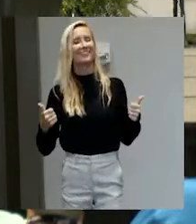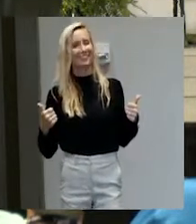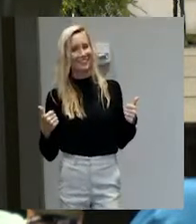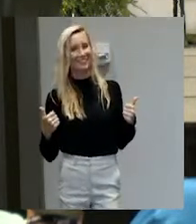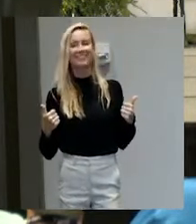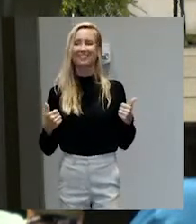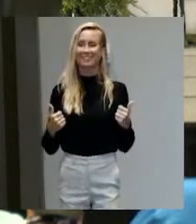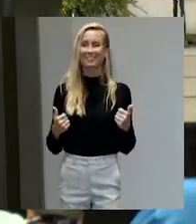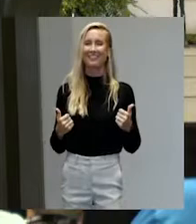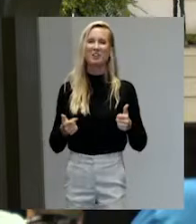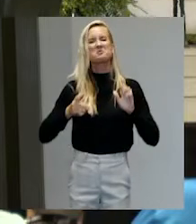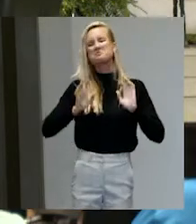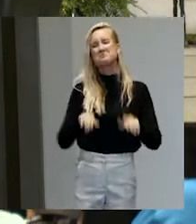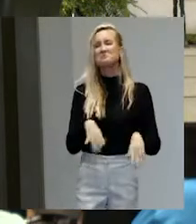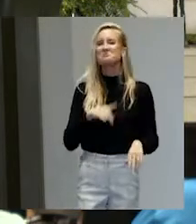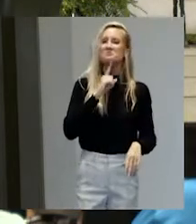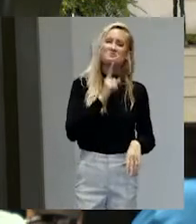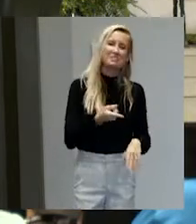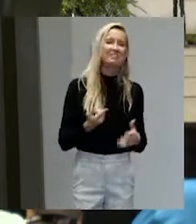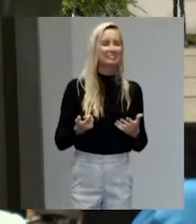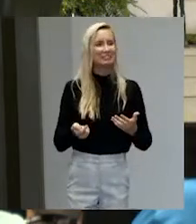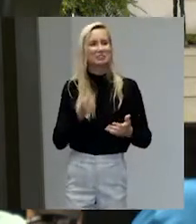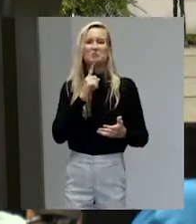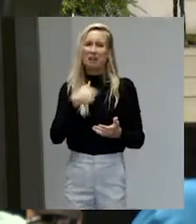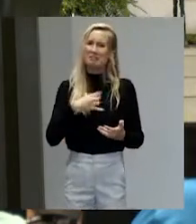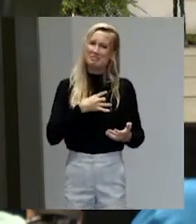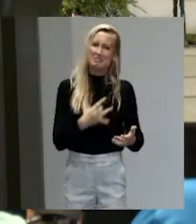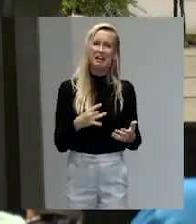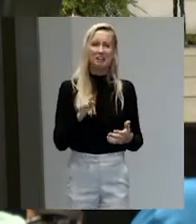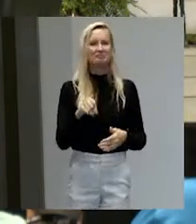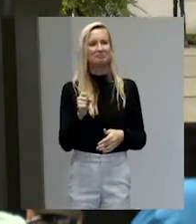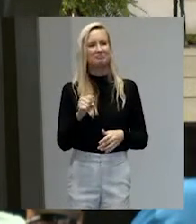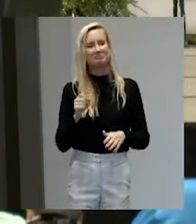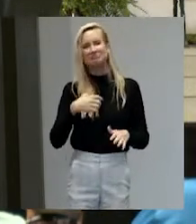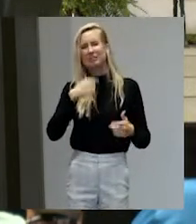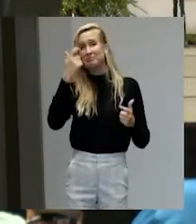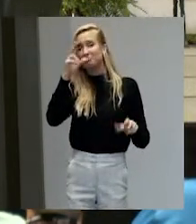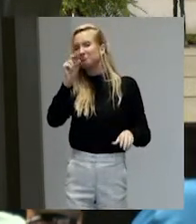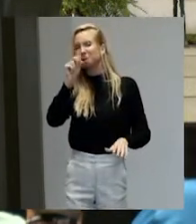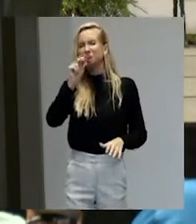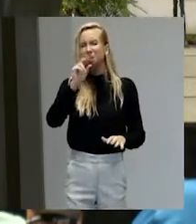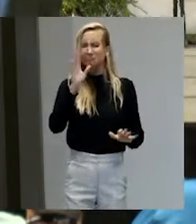But you see, Get that out of the way. Hollywood's a tough town.